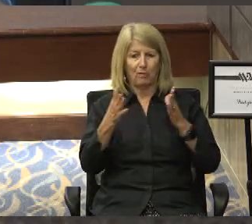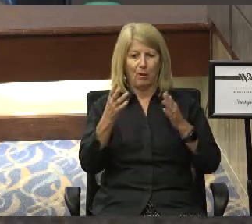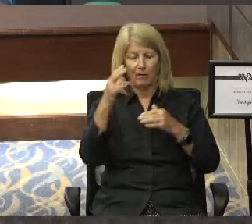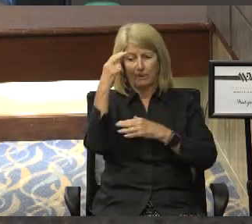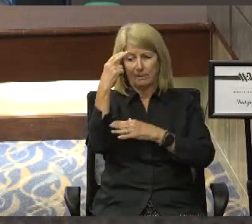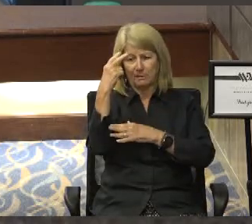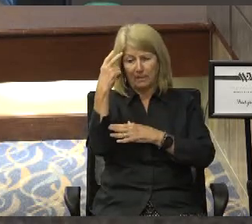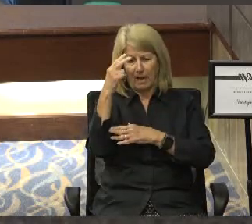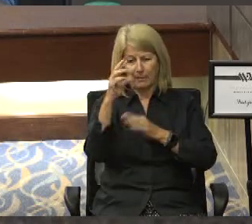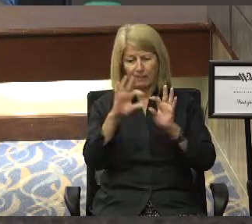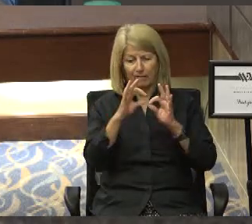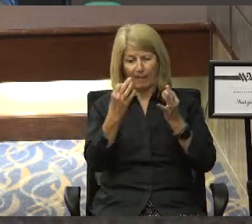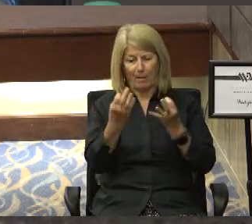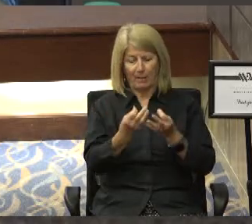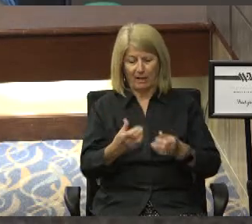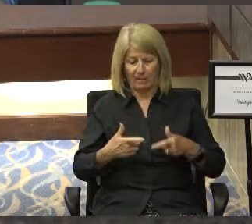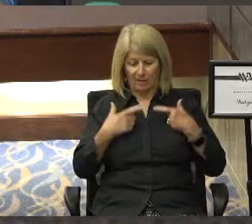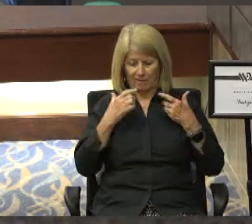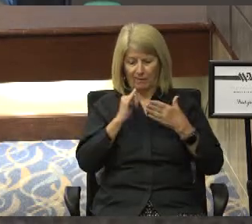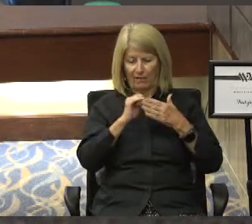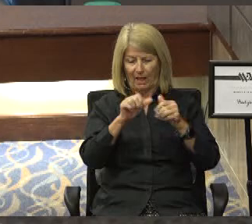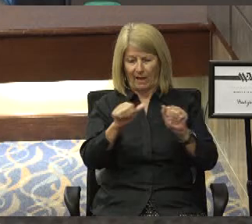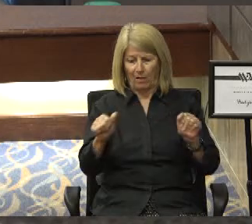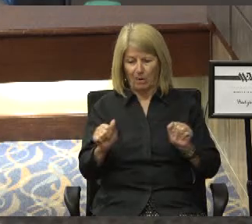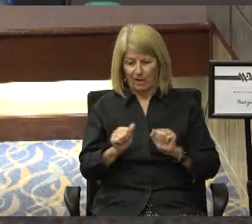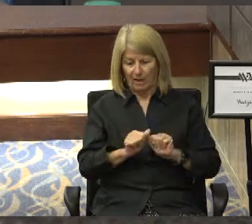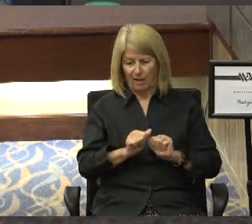area during the tornado,